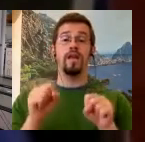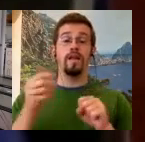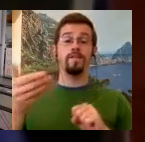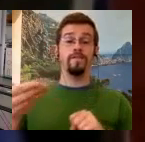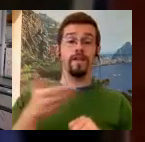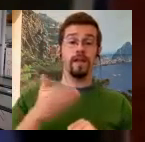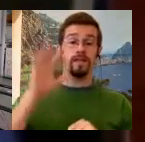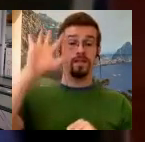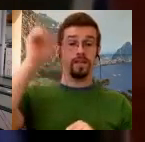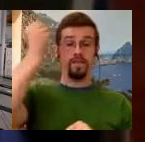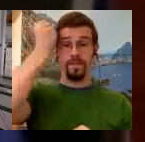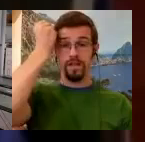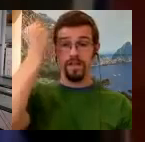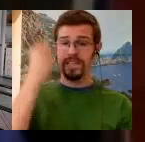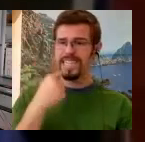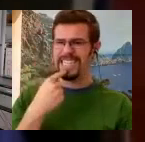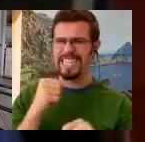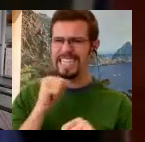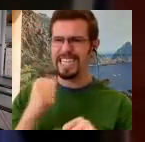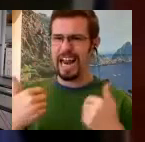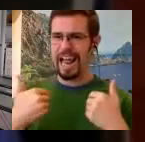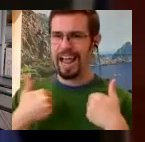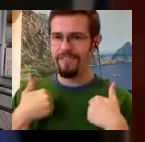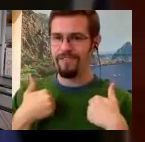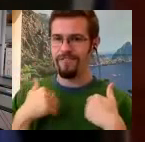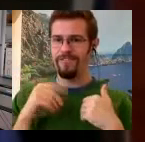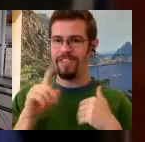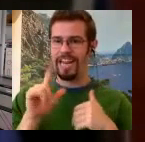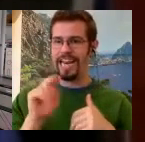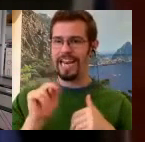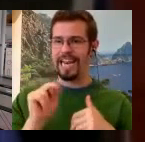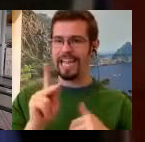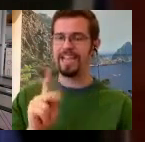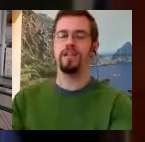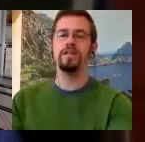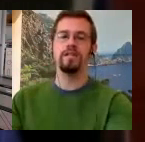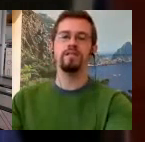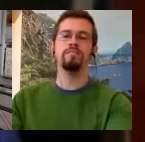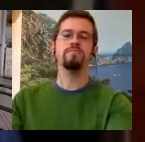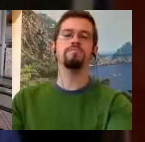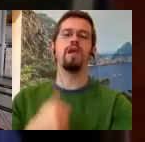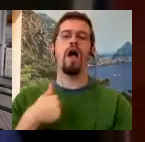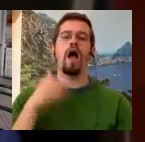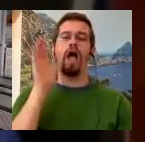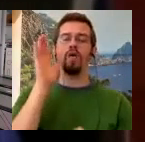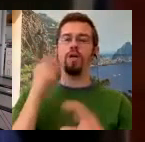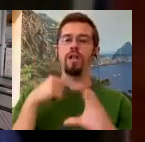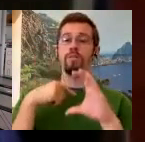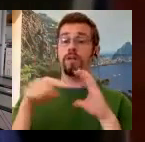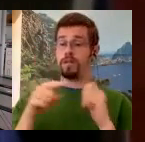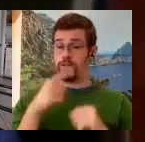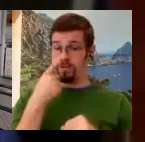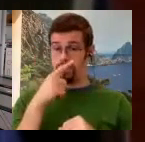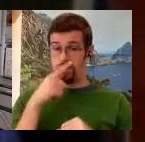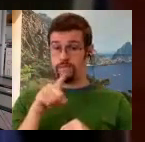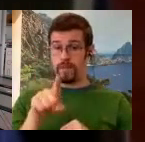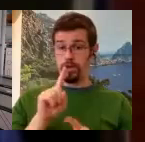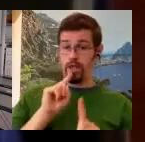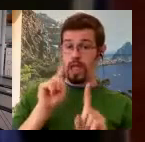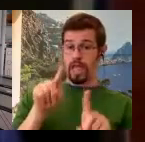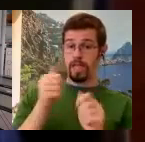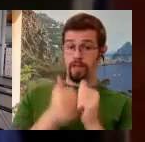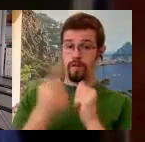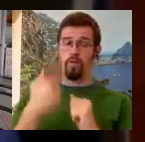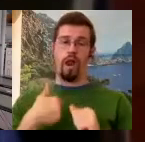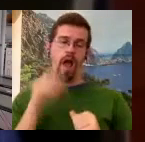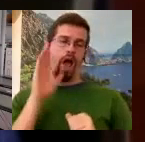I see. He doesn't have it? Okay. Mm-hmm. I'll take care of that then. Could you answer everybody, and I will invite